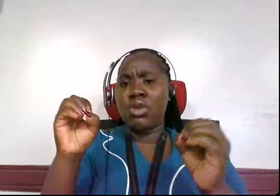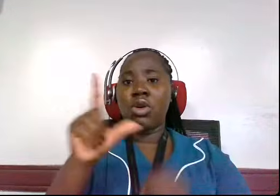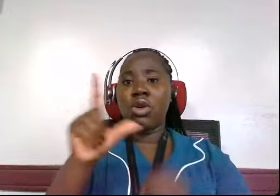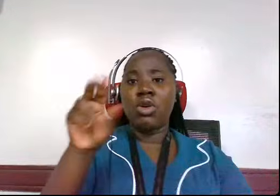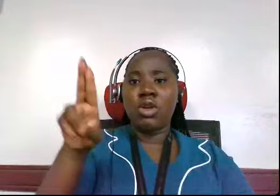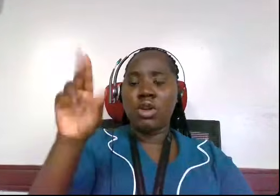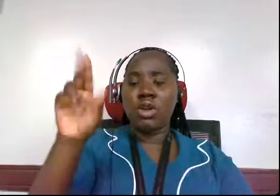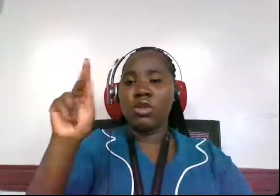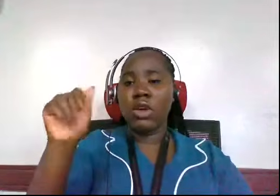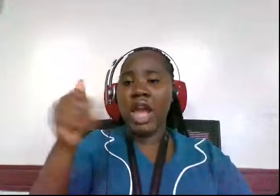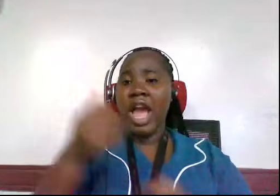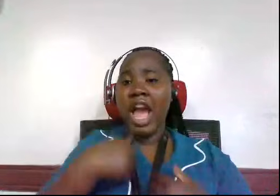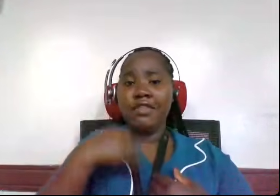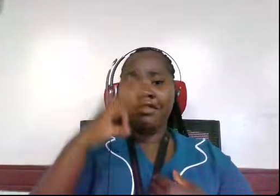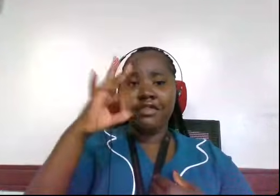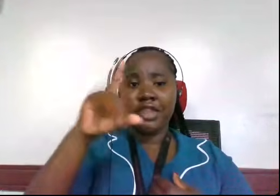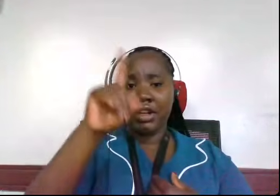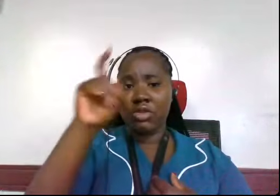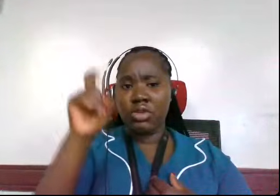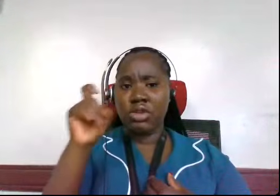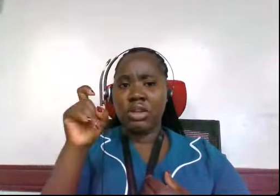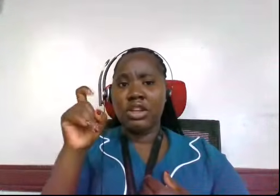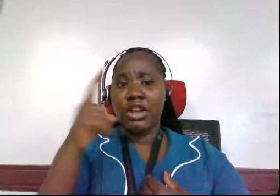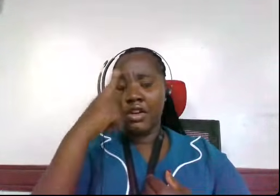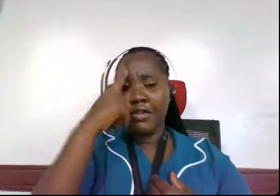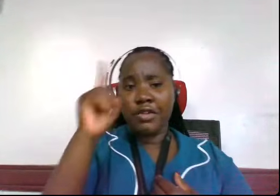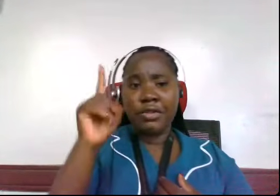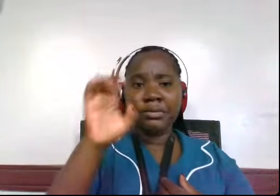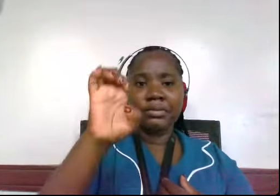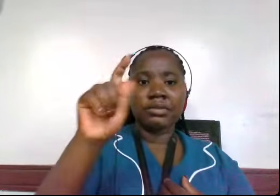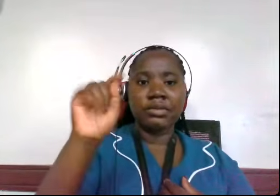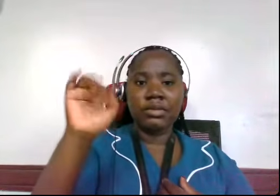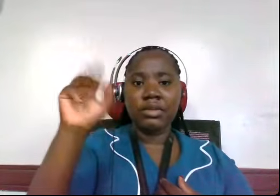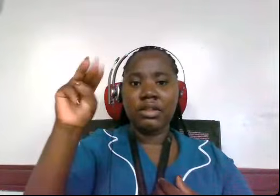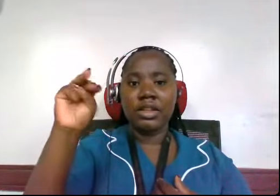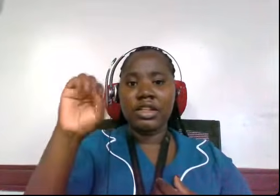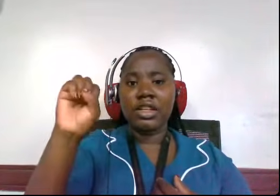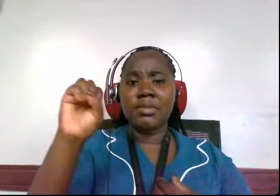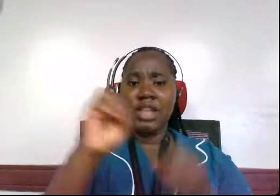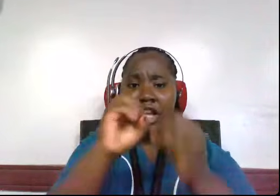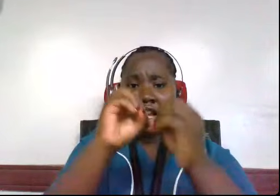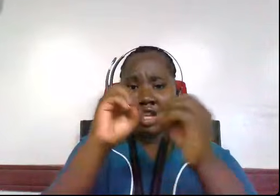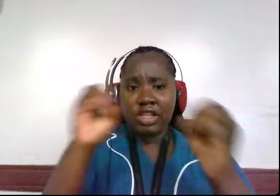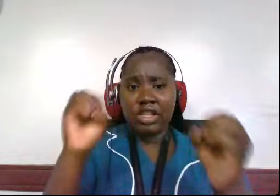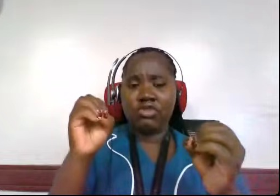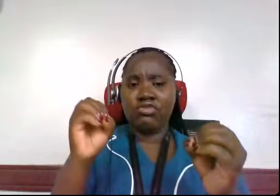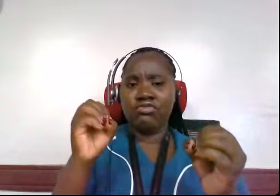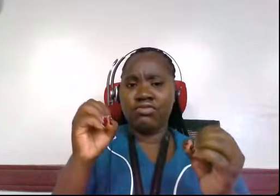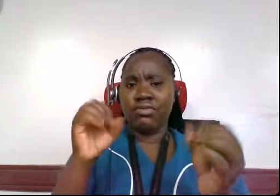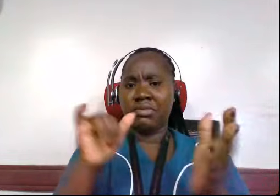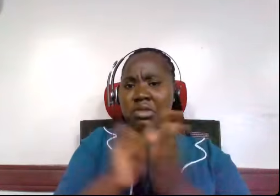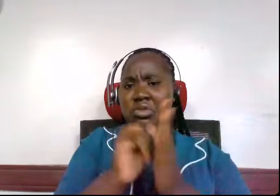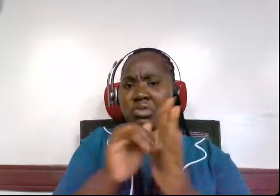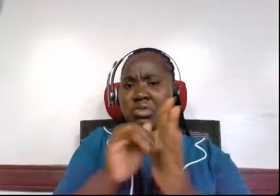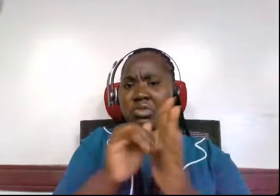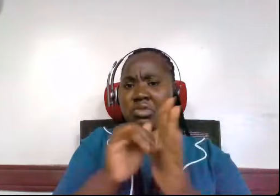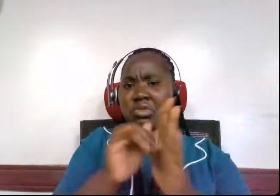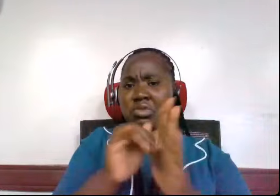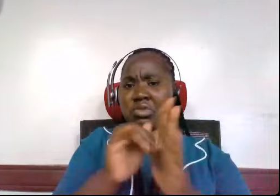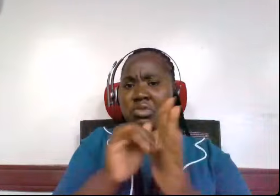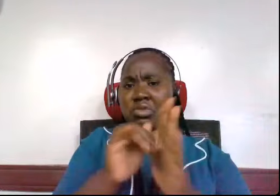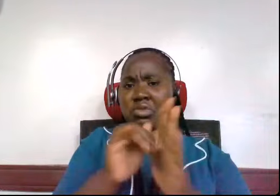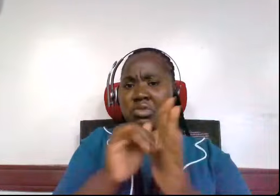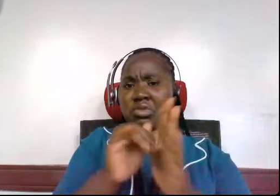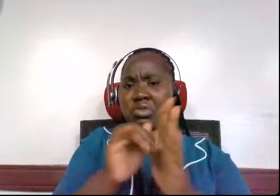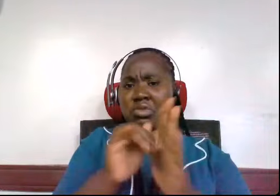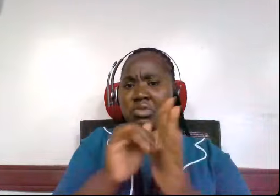the non-items also apply to individuals in business? Do we refund? And what